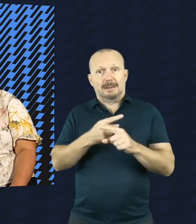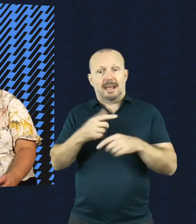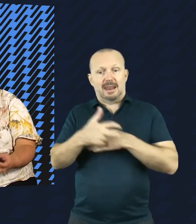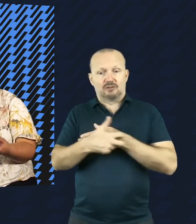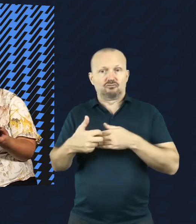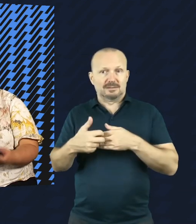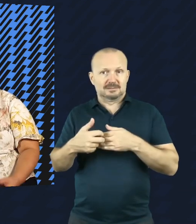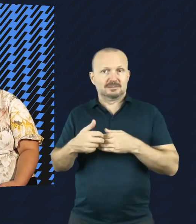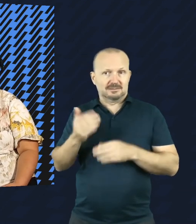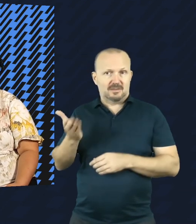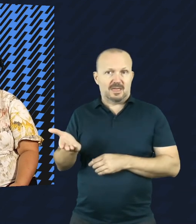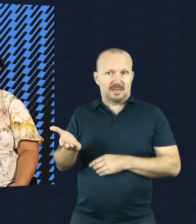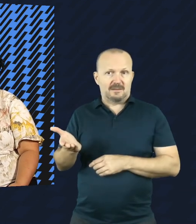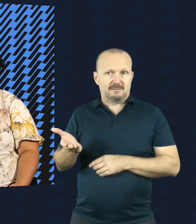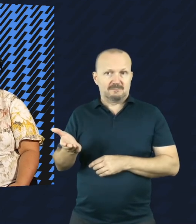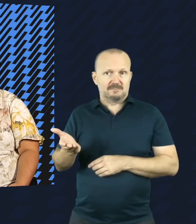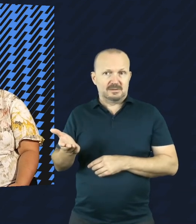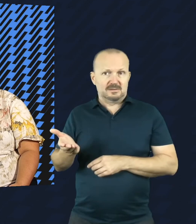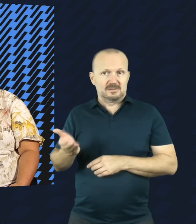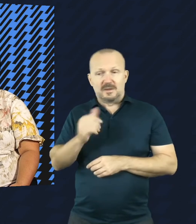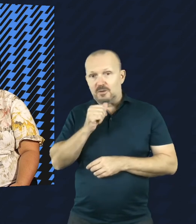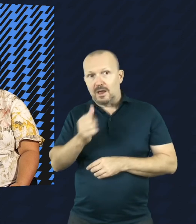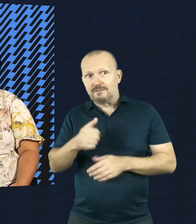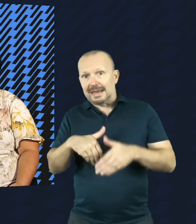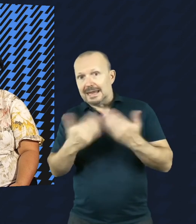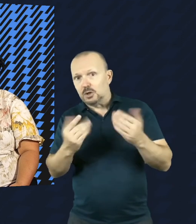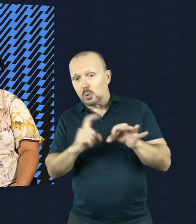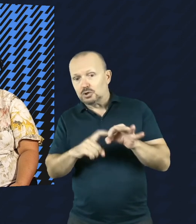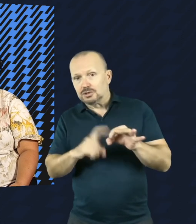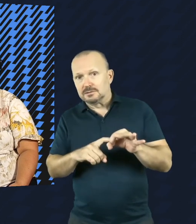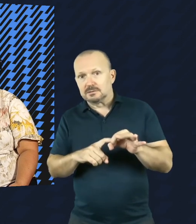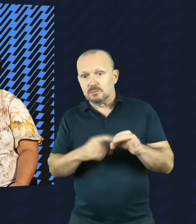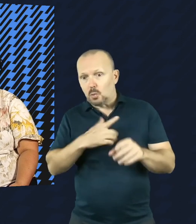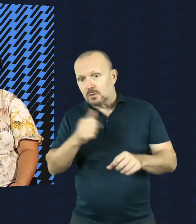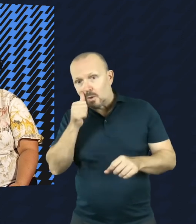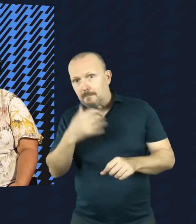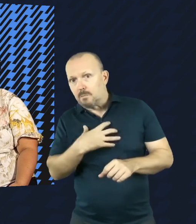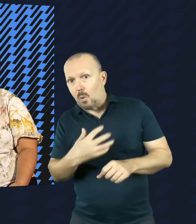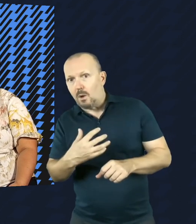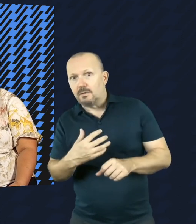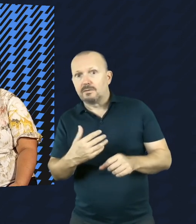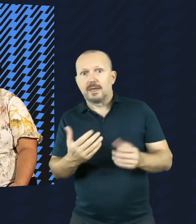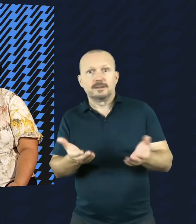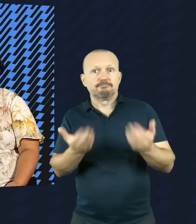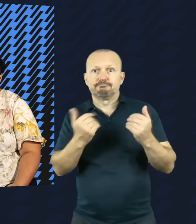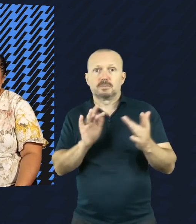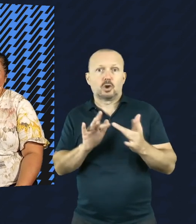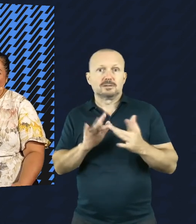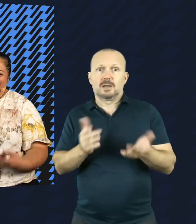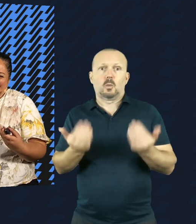you know, people, if you have any questions on that about it, you want to know more detail, yeah, because it takes quite a